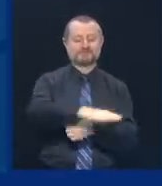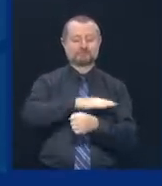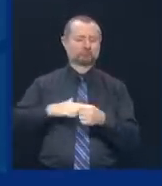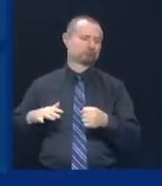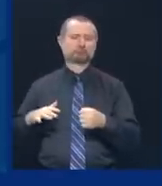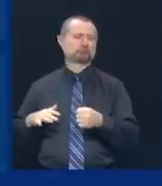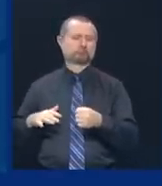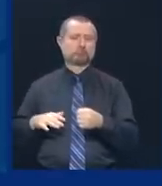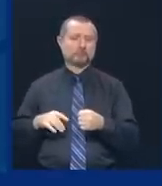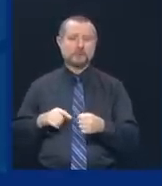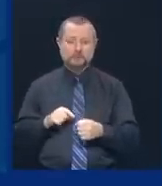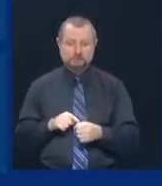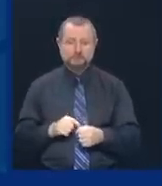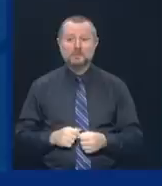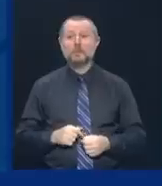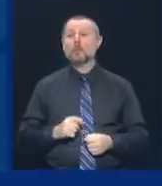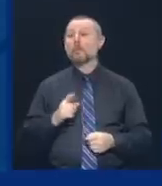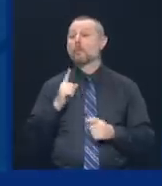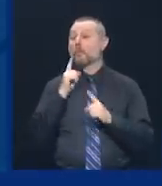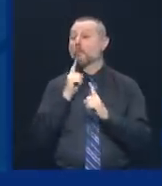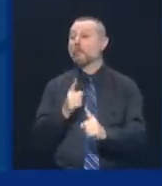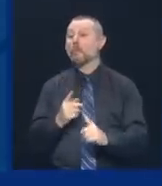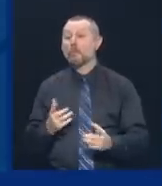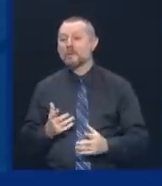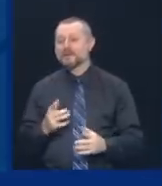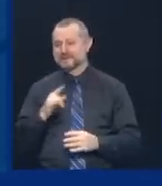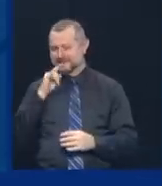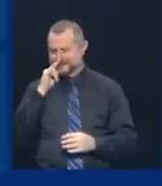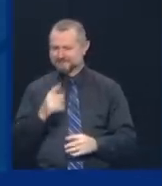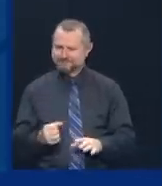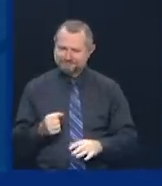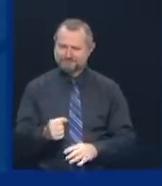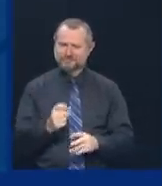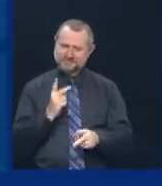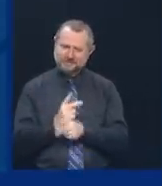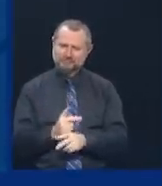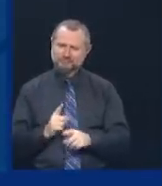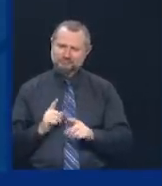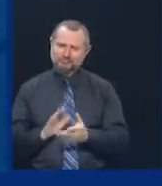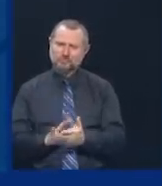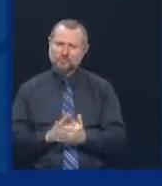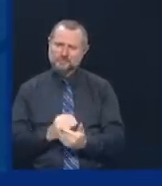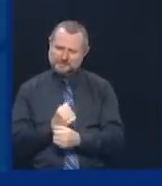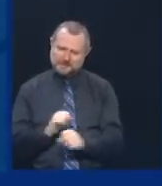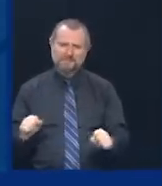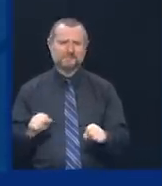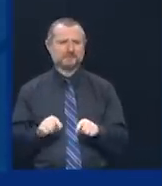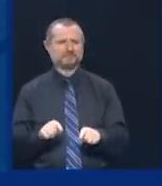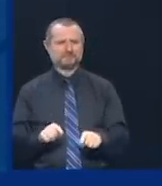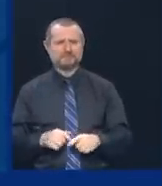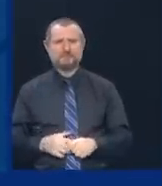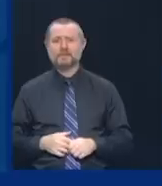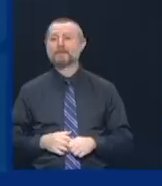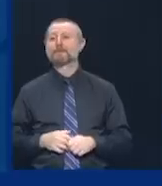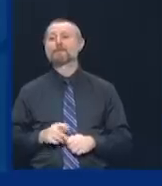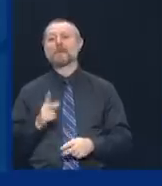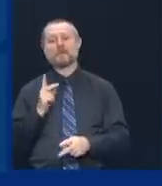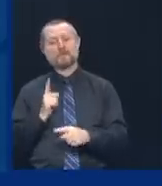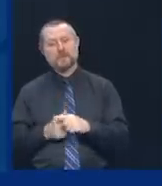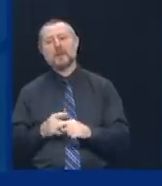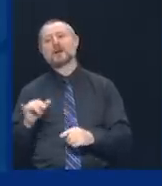you want children in school because it's safer. Not to mention, they're getting an